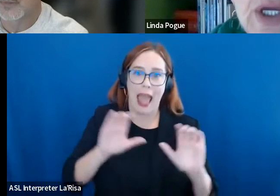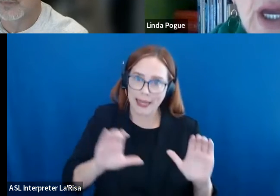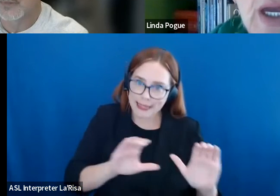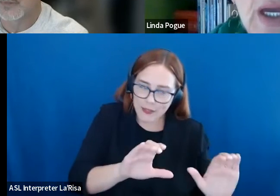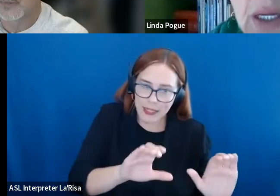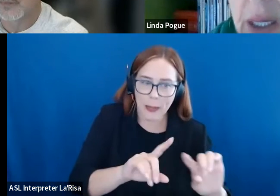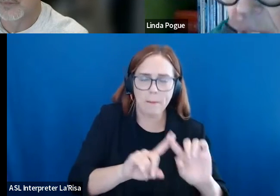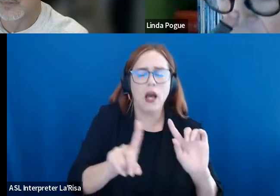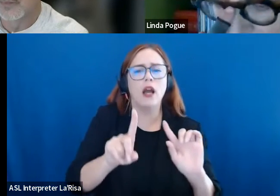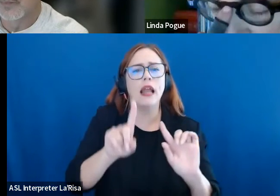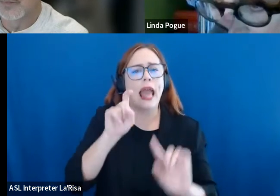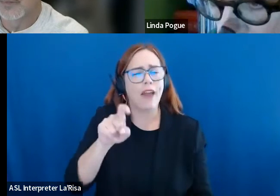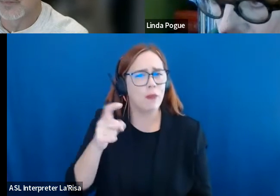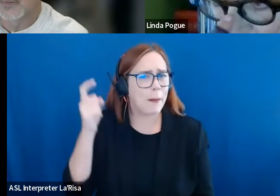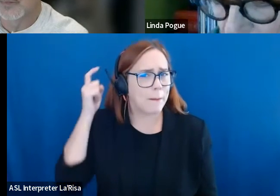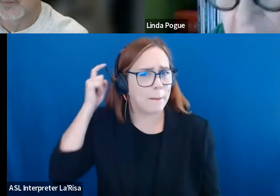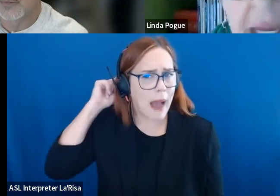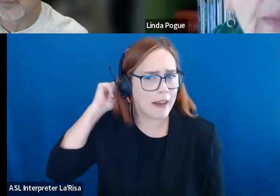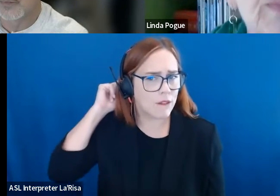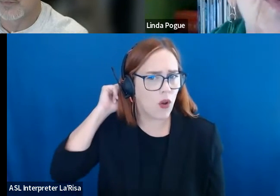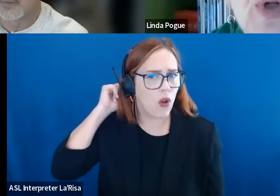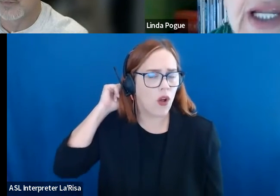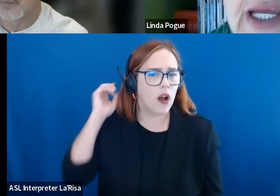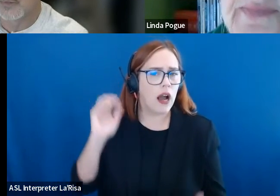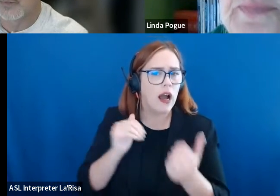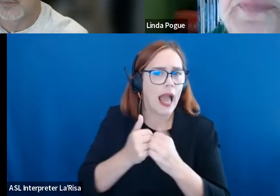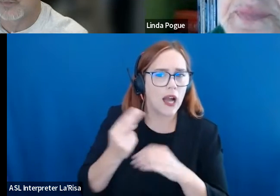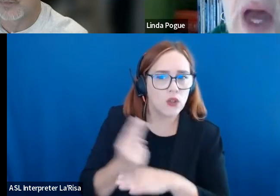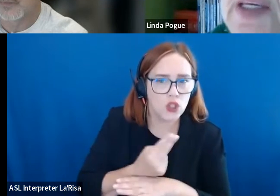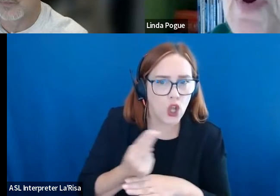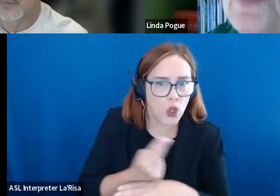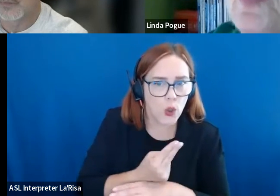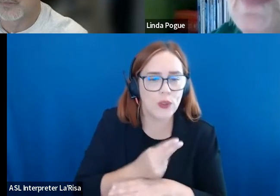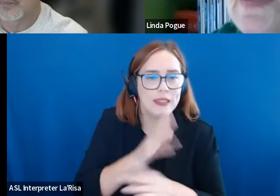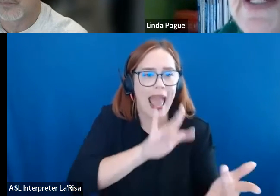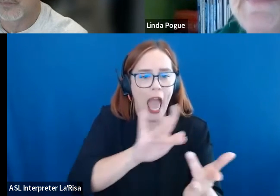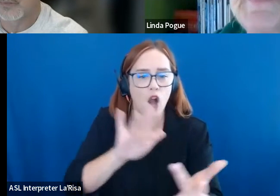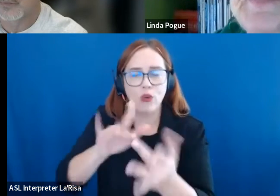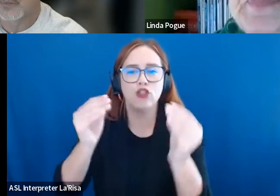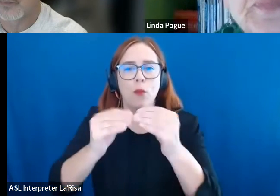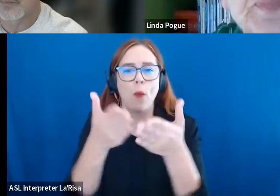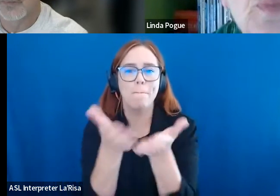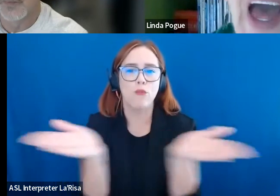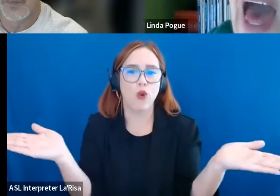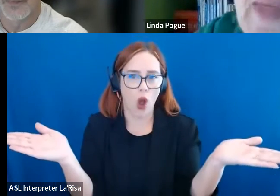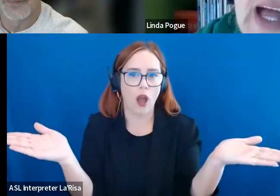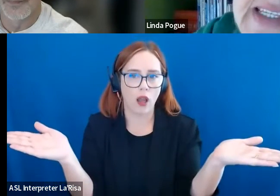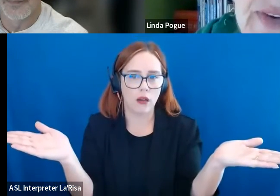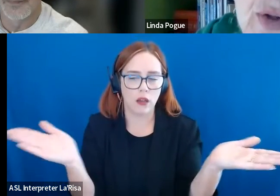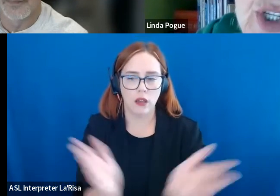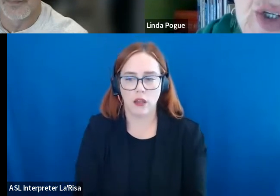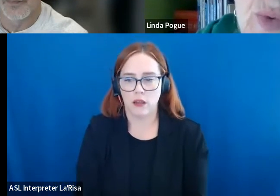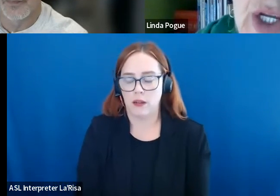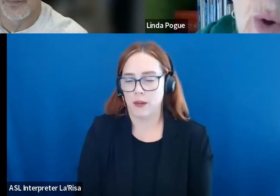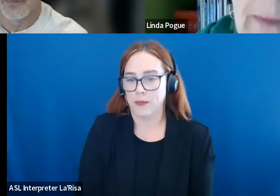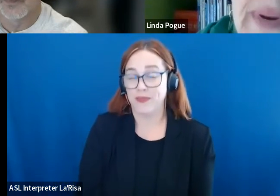about using outreach really broadly, I suppose, is what I'm saying. And that's